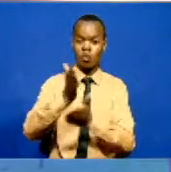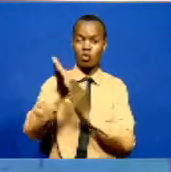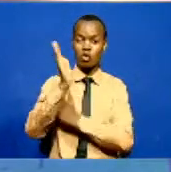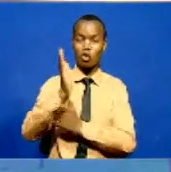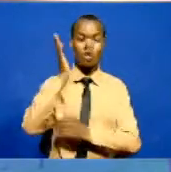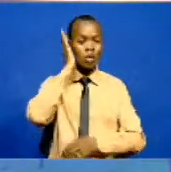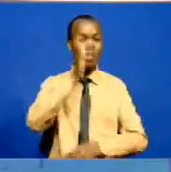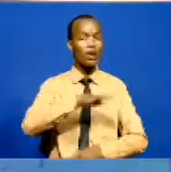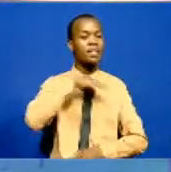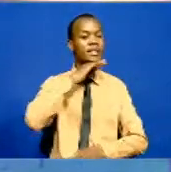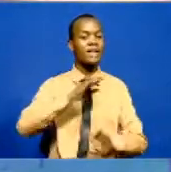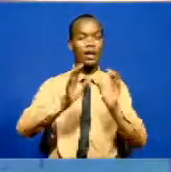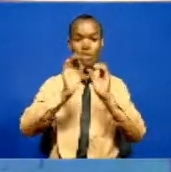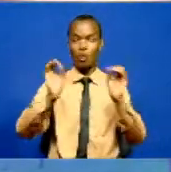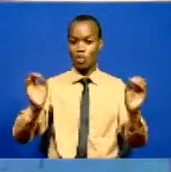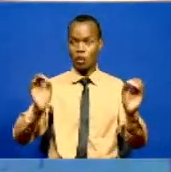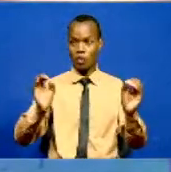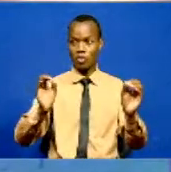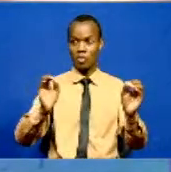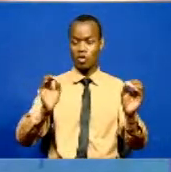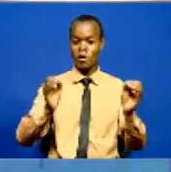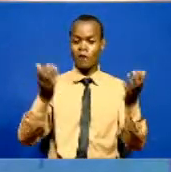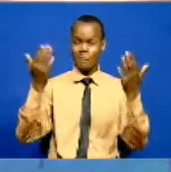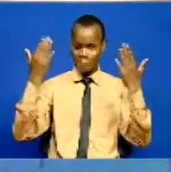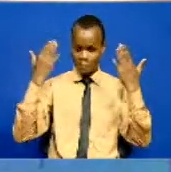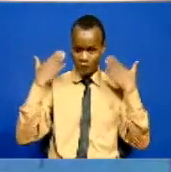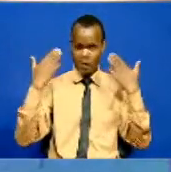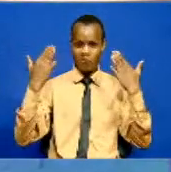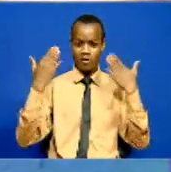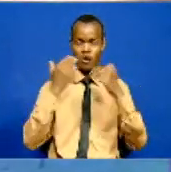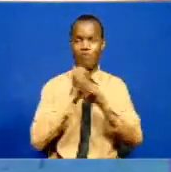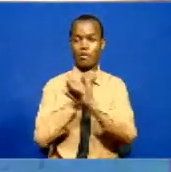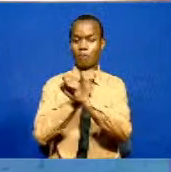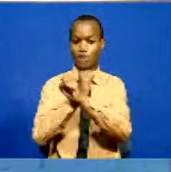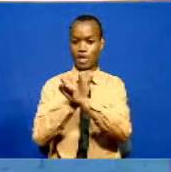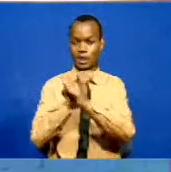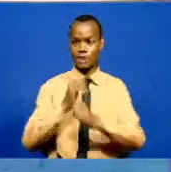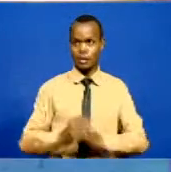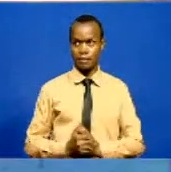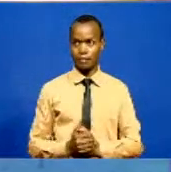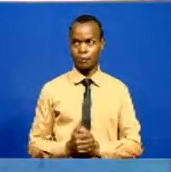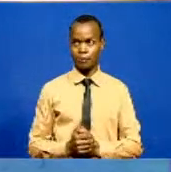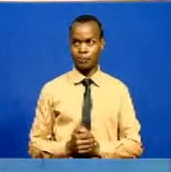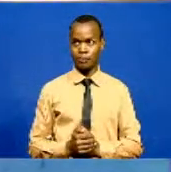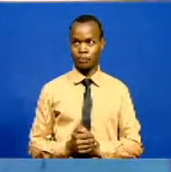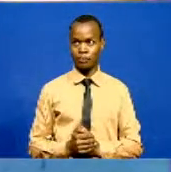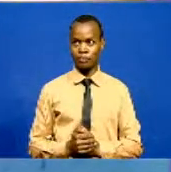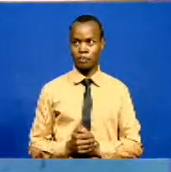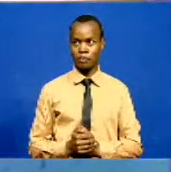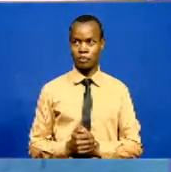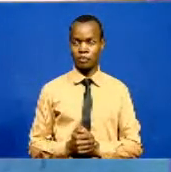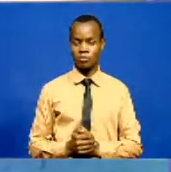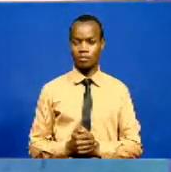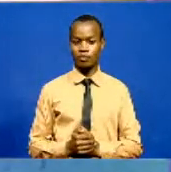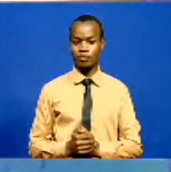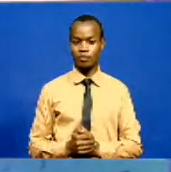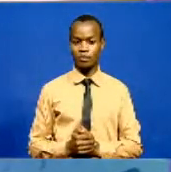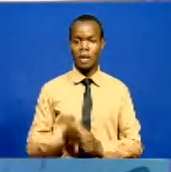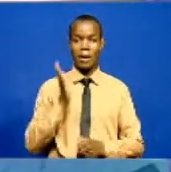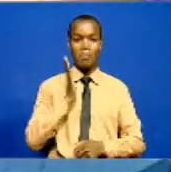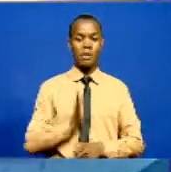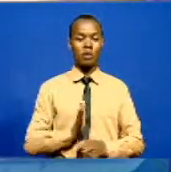It is forever sealed. It is forever secured. None will take it away from